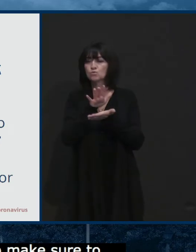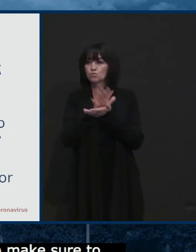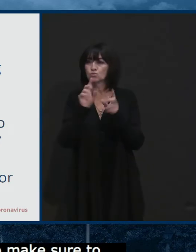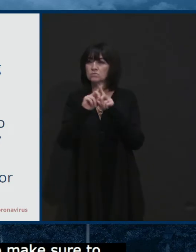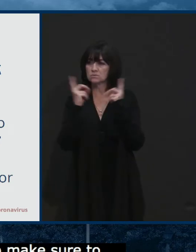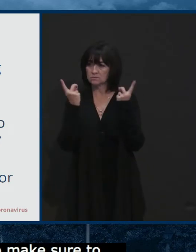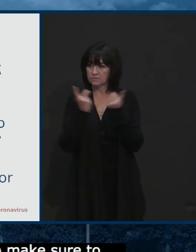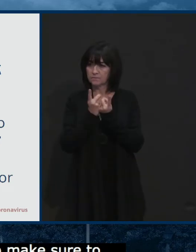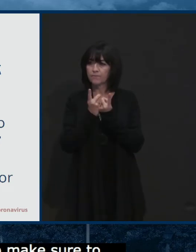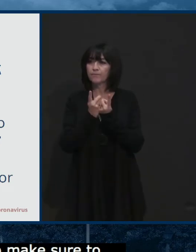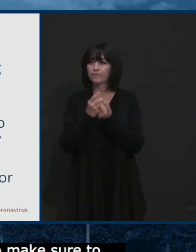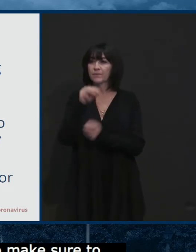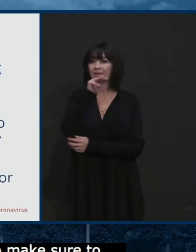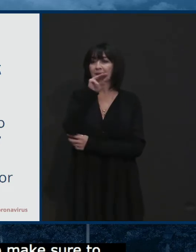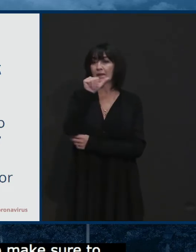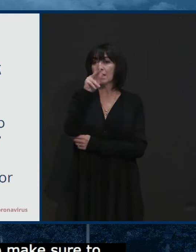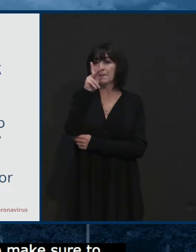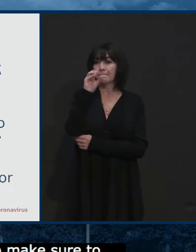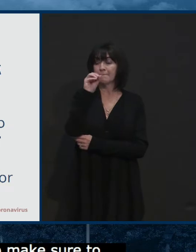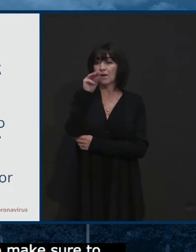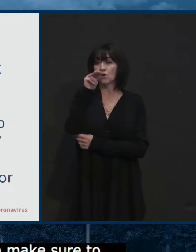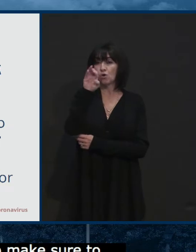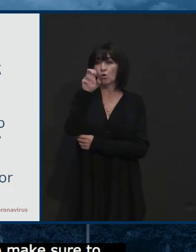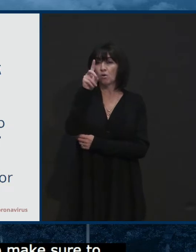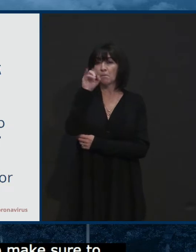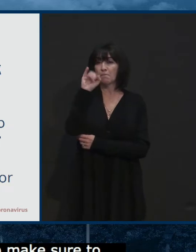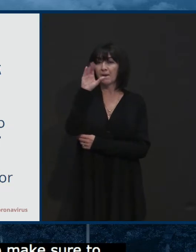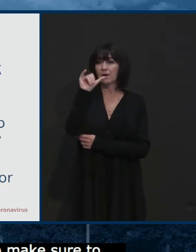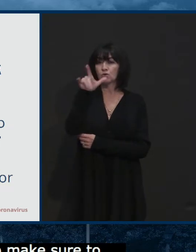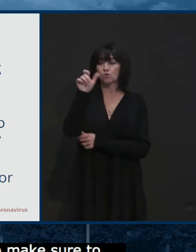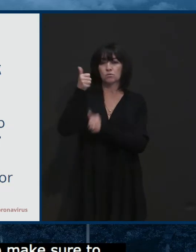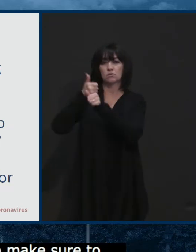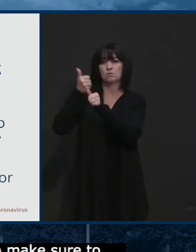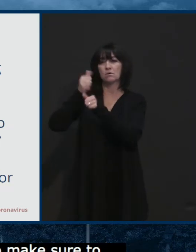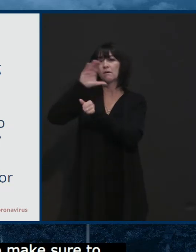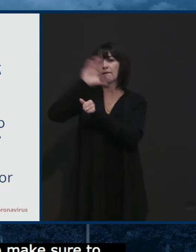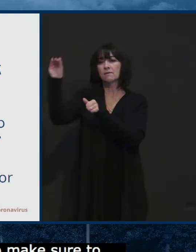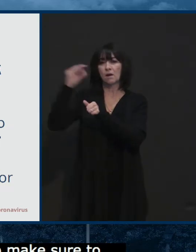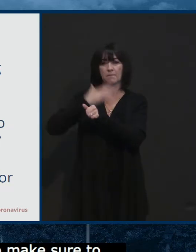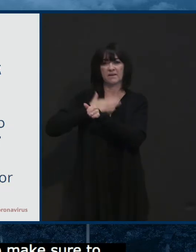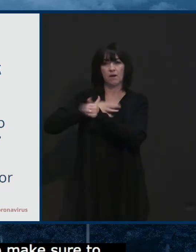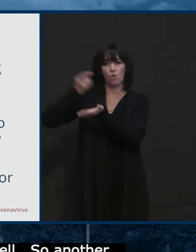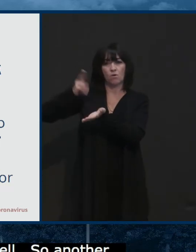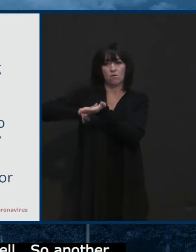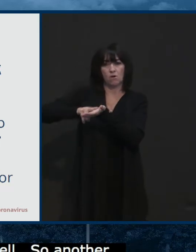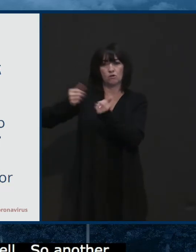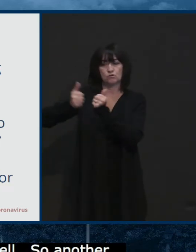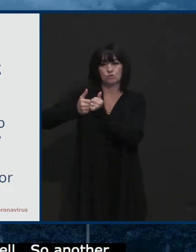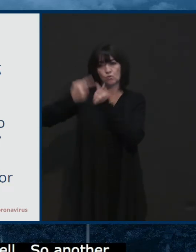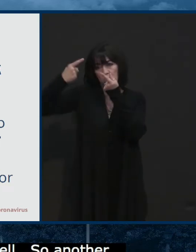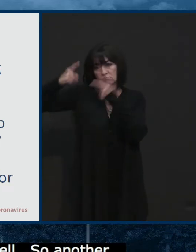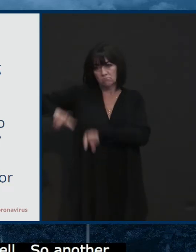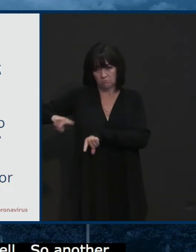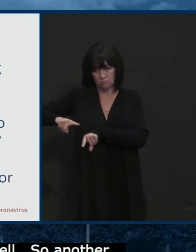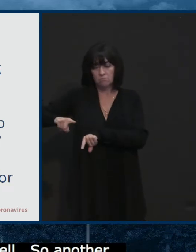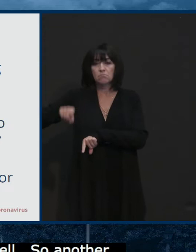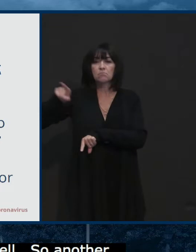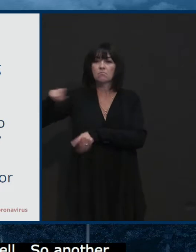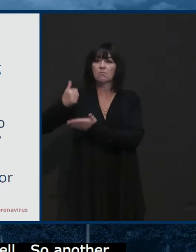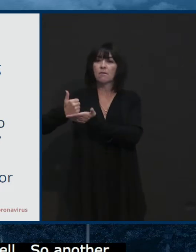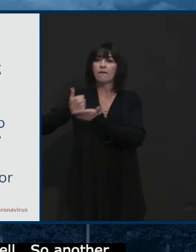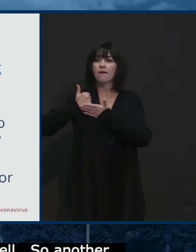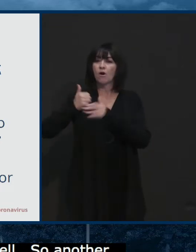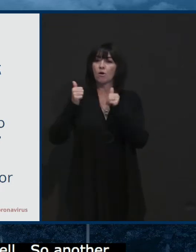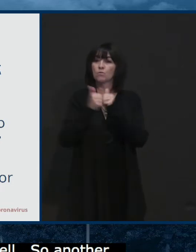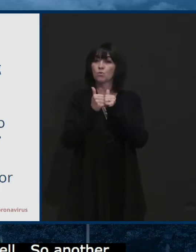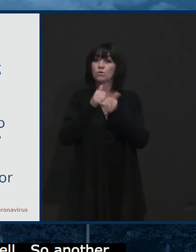Mako Medical, another vendor that we've contracted with, is coordinating directly with school districts to offer